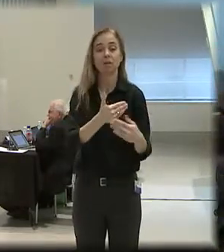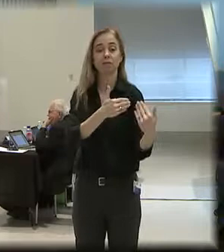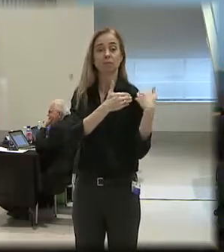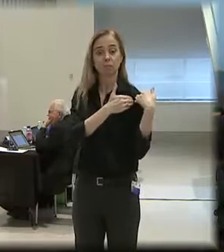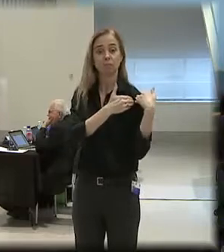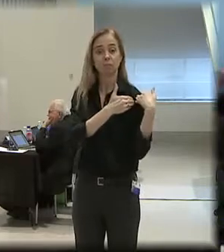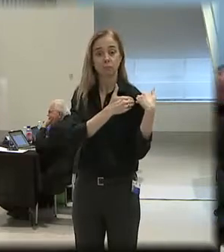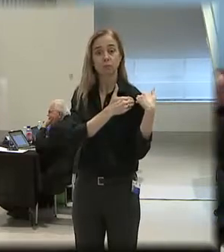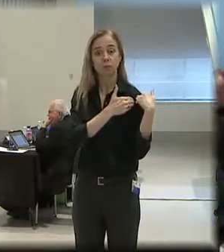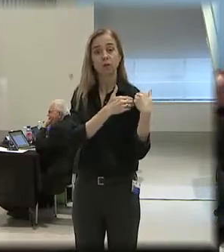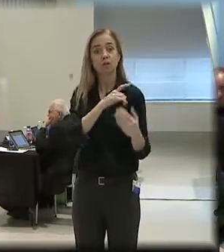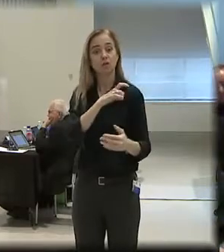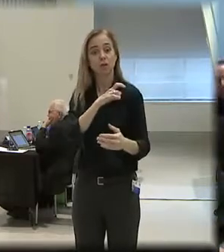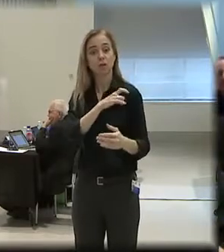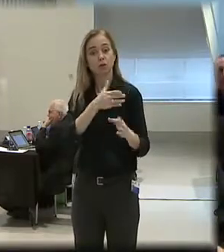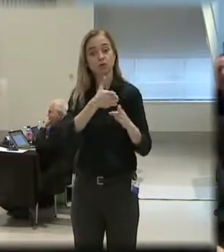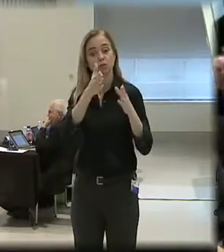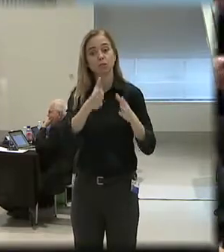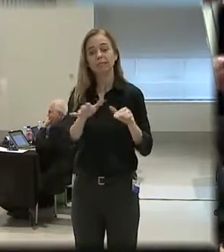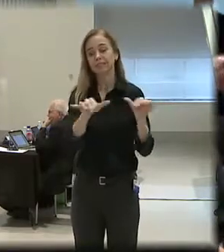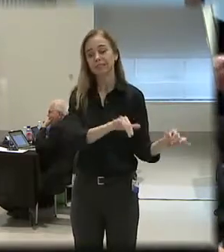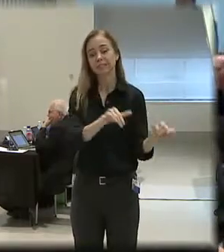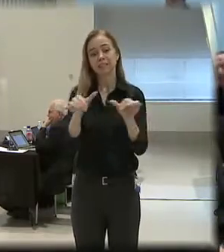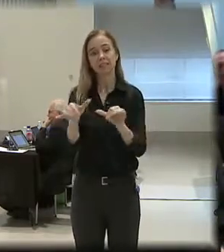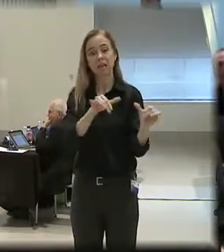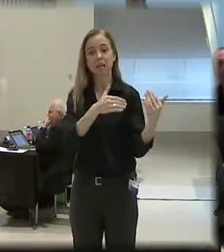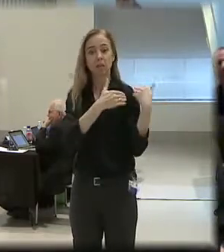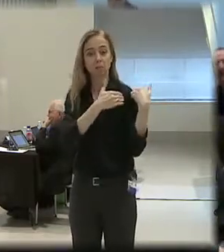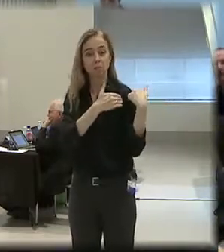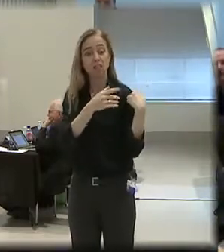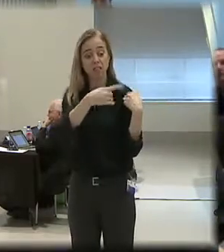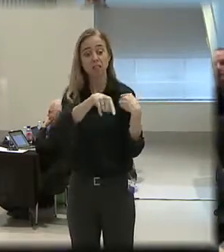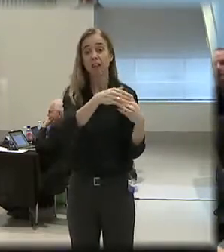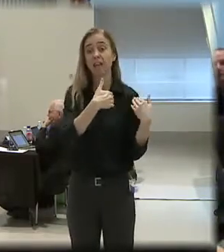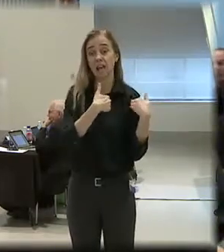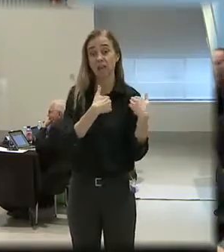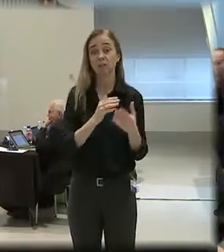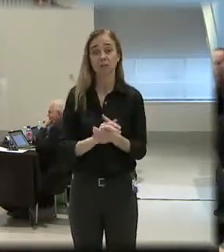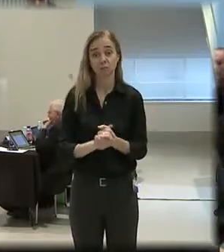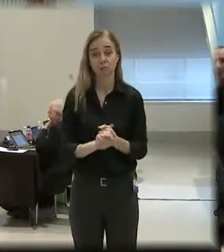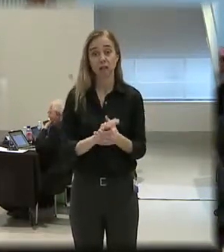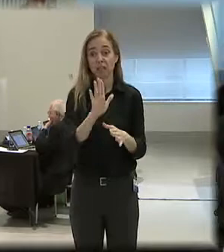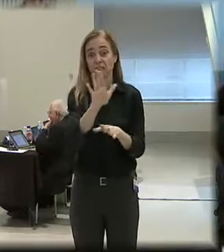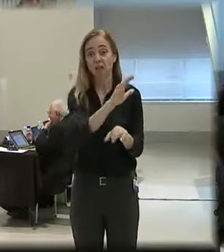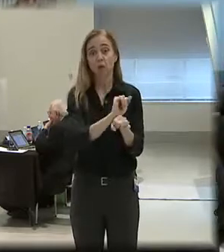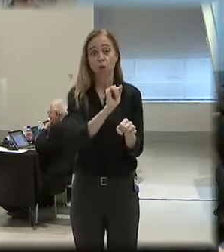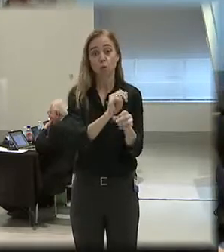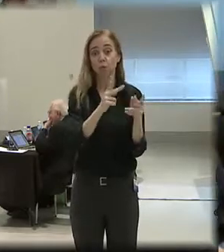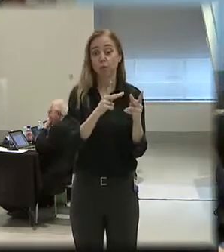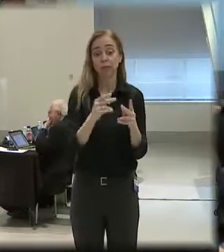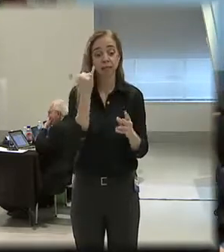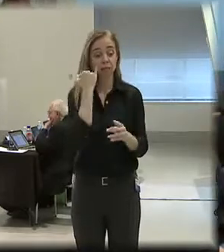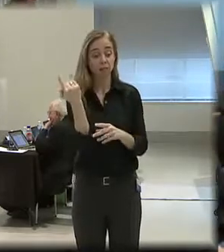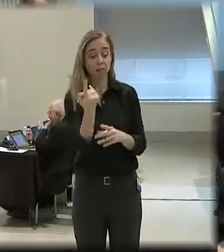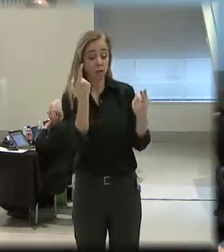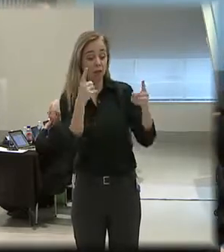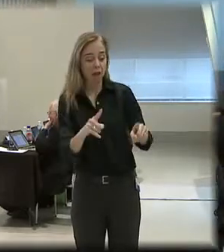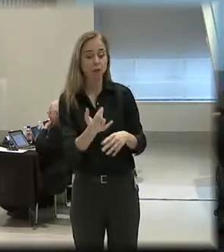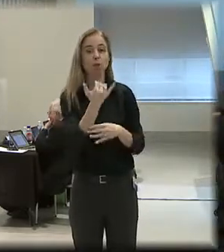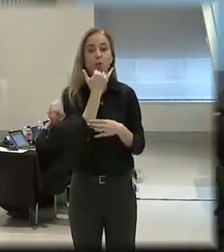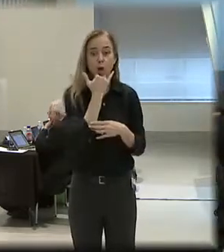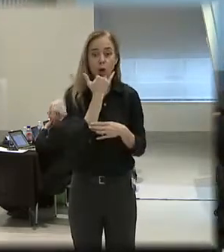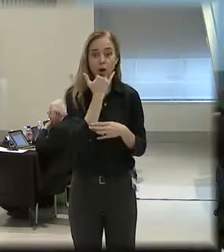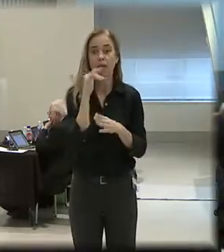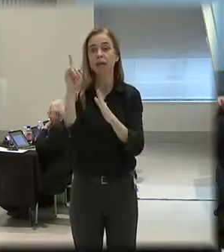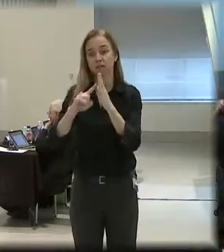for law enforcement officials to have the same type of accountability that they have at their workplaces, that when something is done wrong, that there will